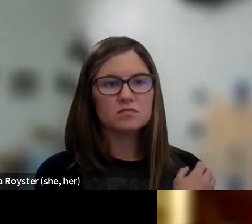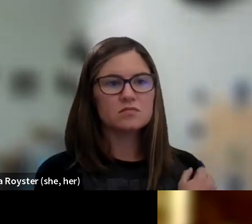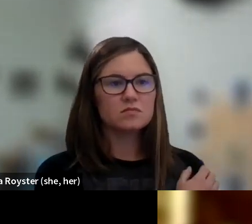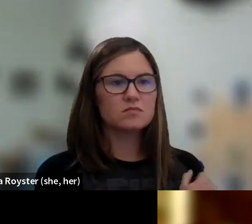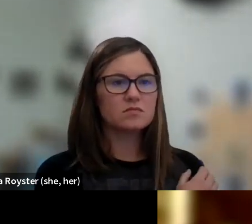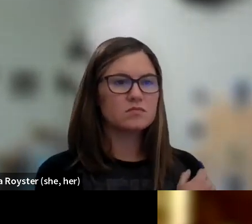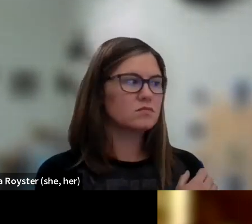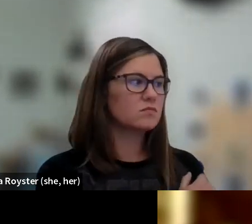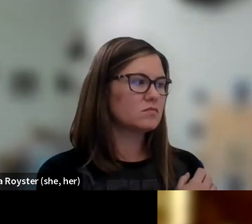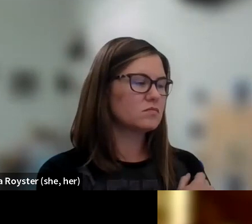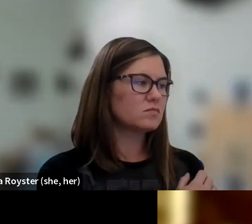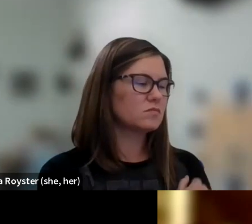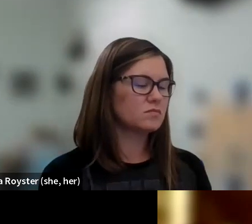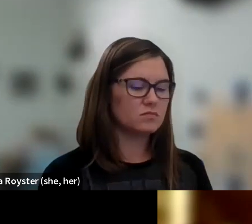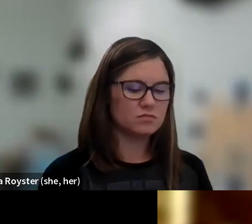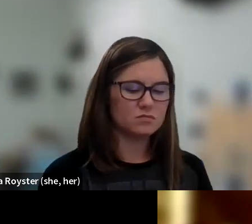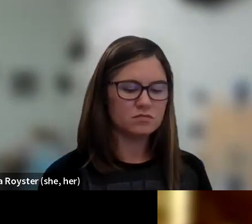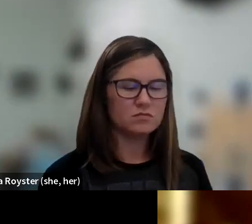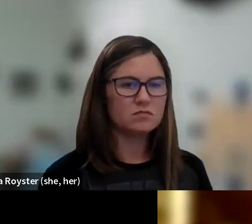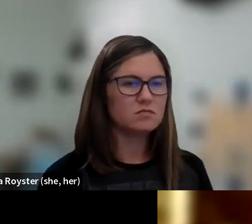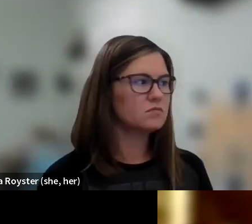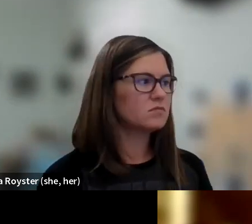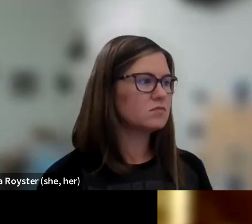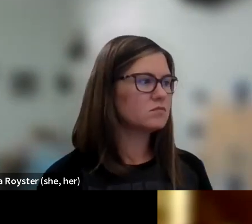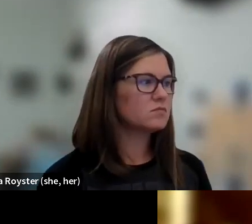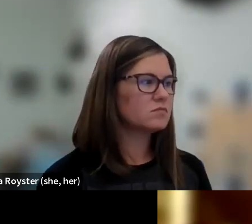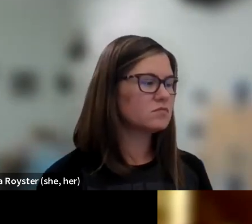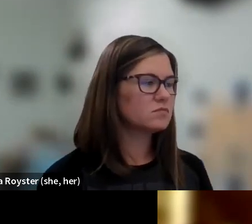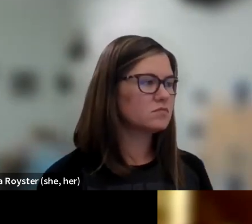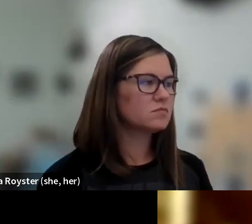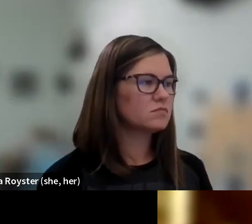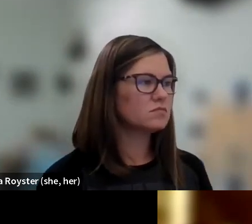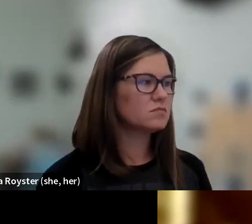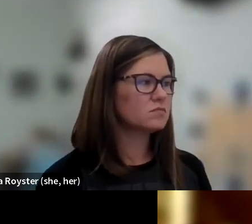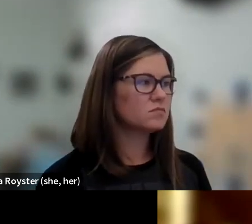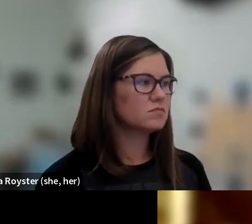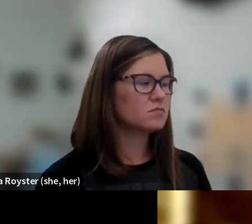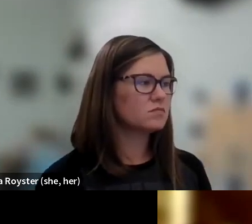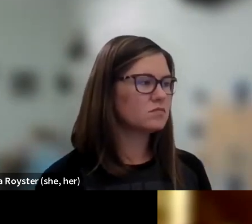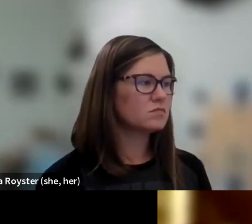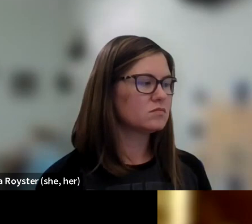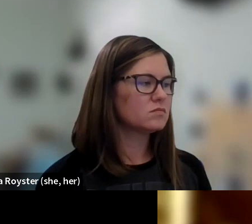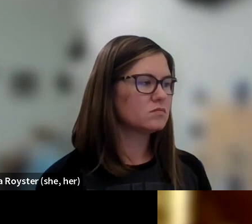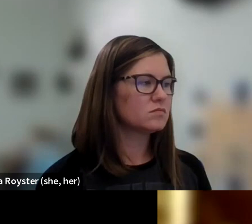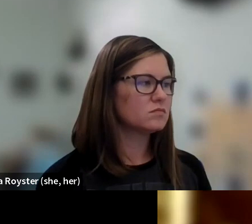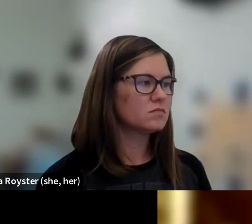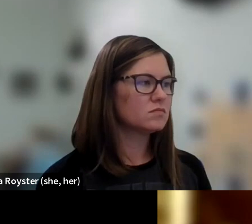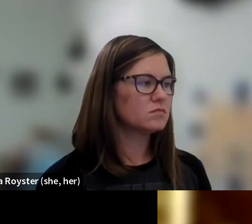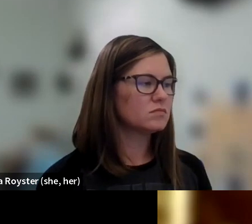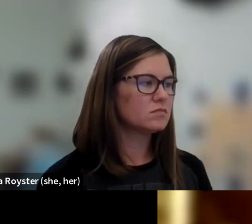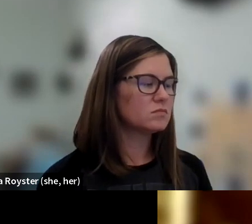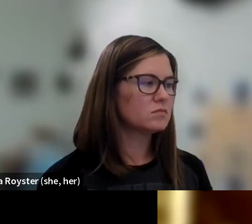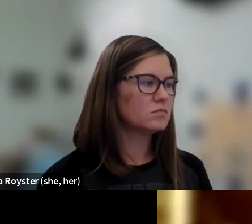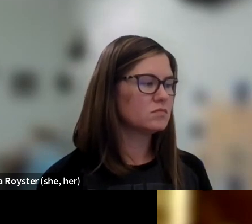that exists, instead of like, I don't know, like if I had had proper guidance, I wouldn't have gone to college. I would